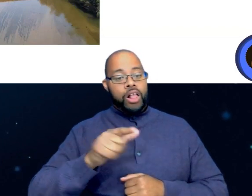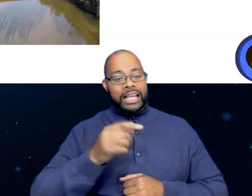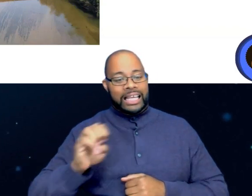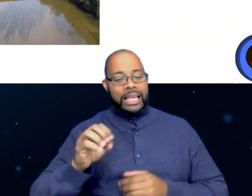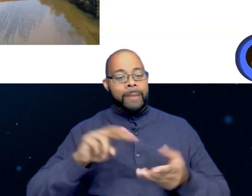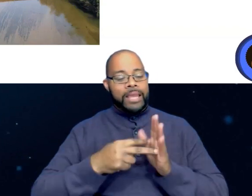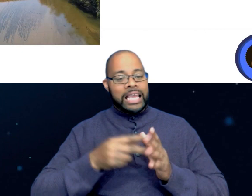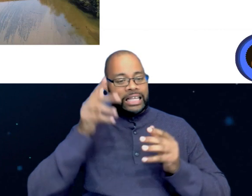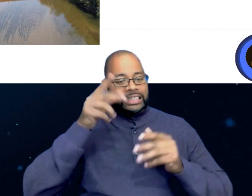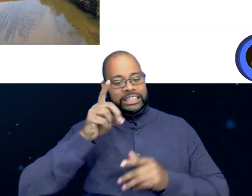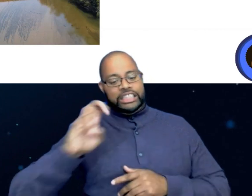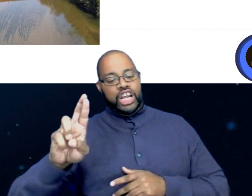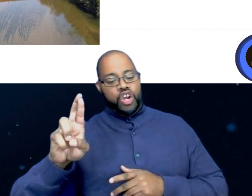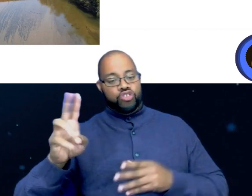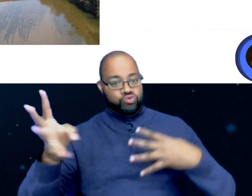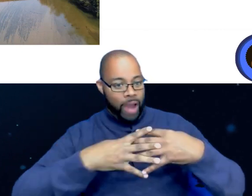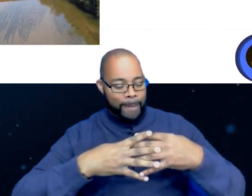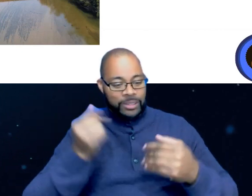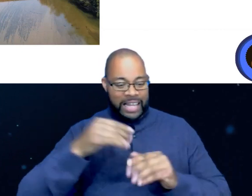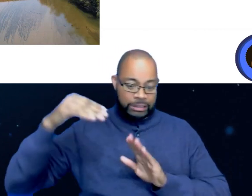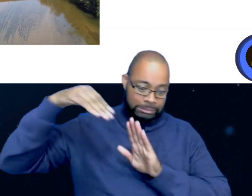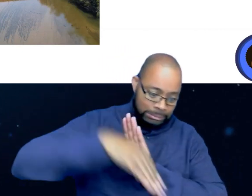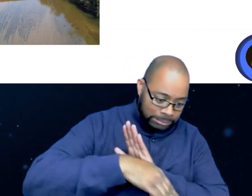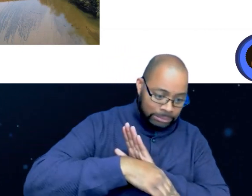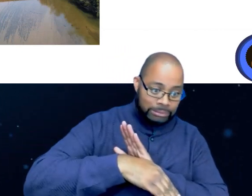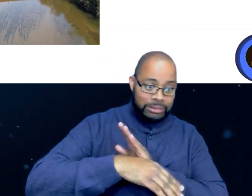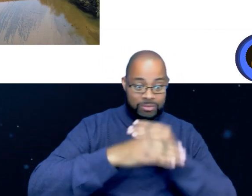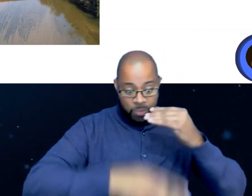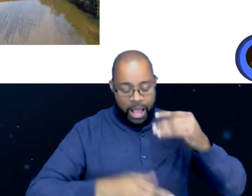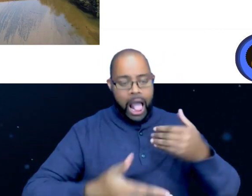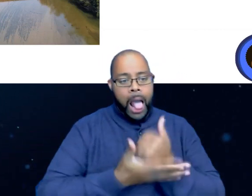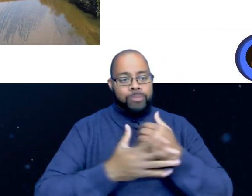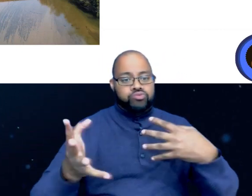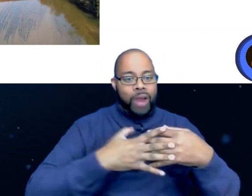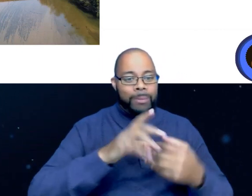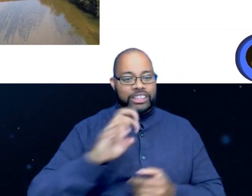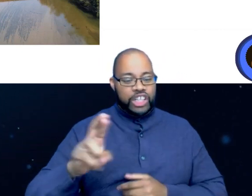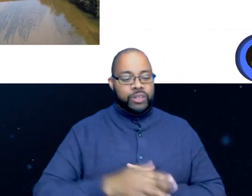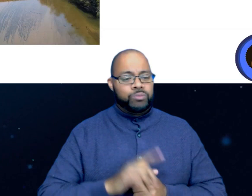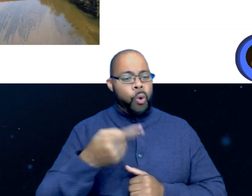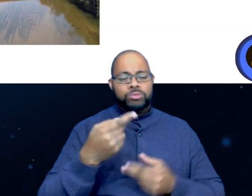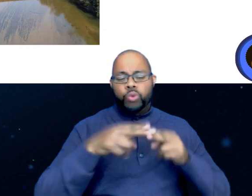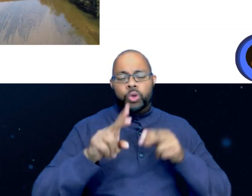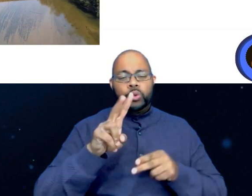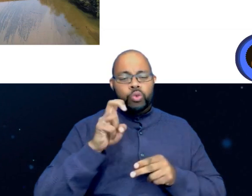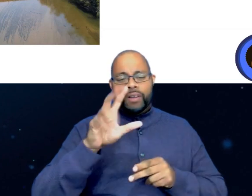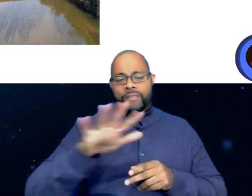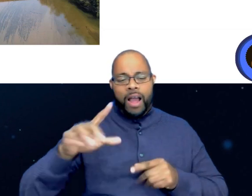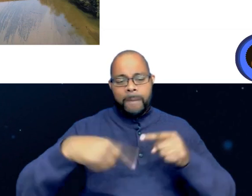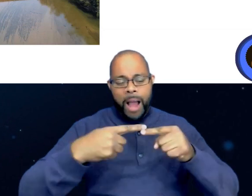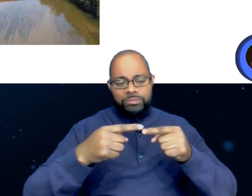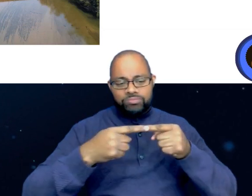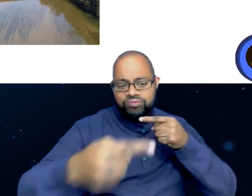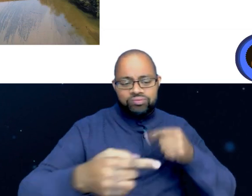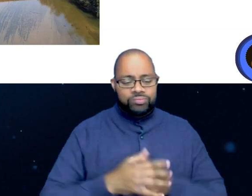in Muskogee. Since the steep inclines help to trap deer, it is only 255